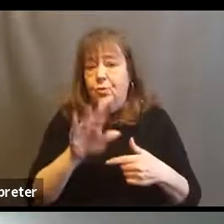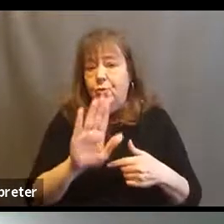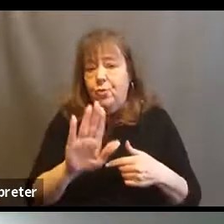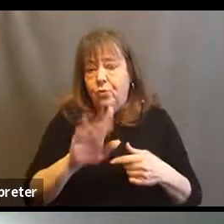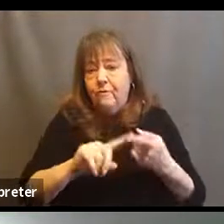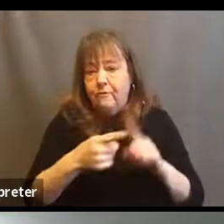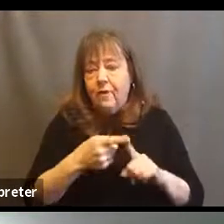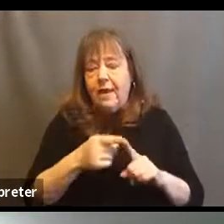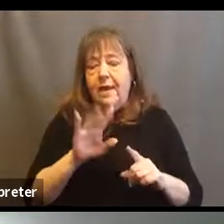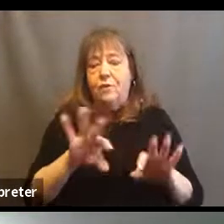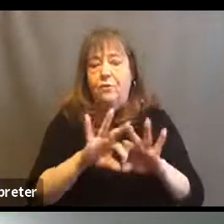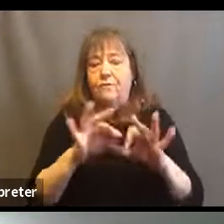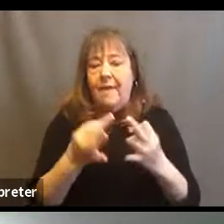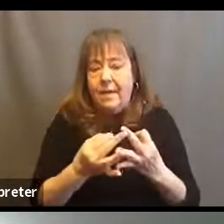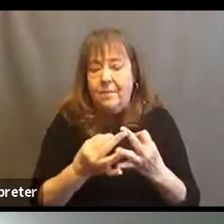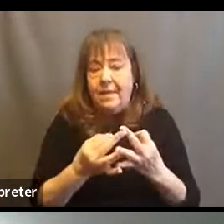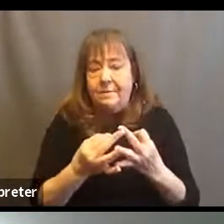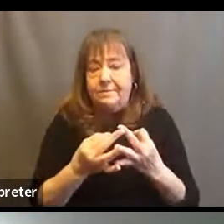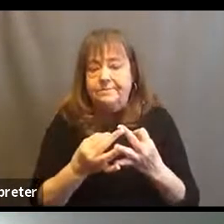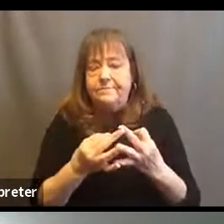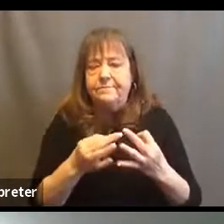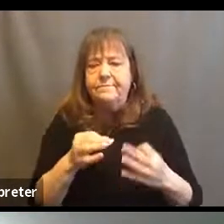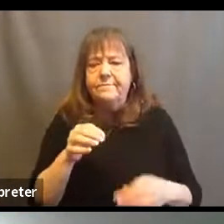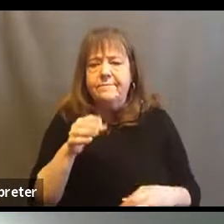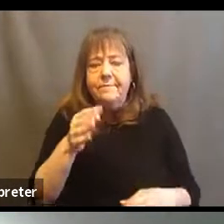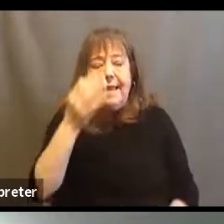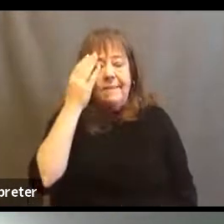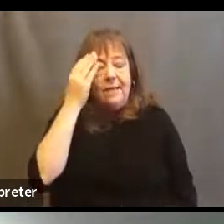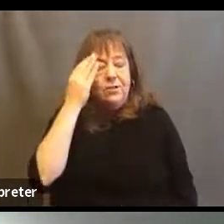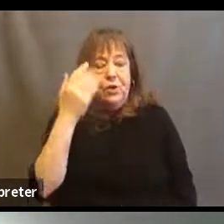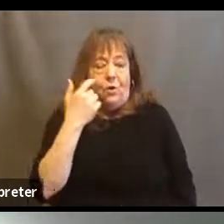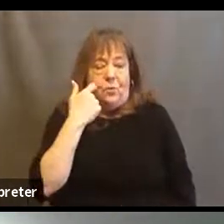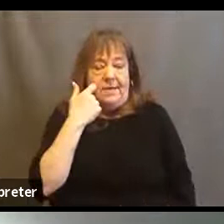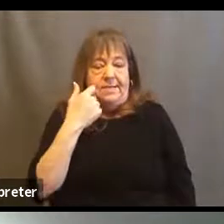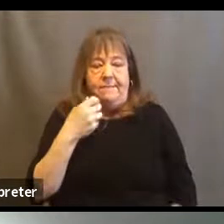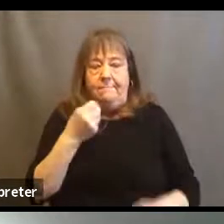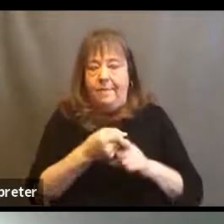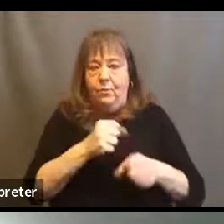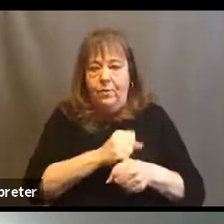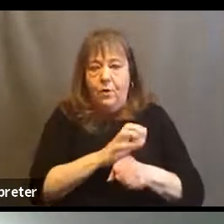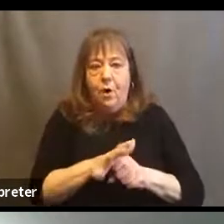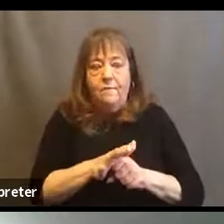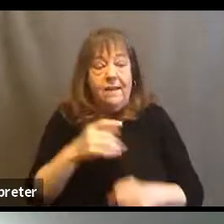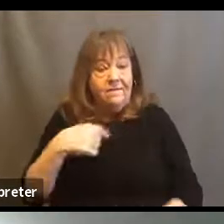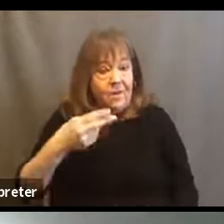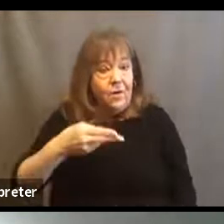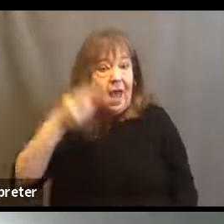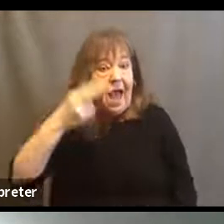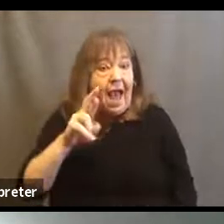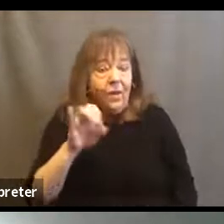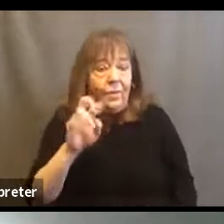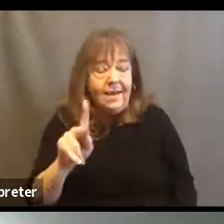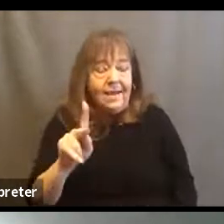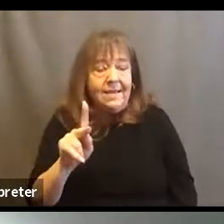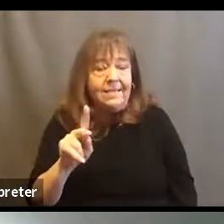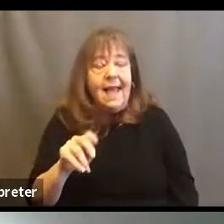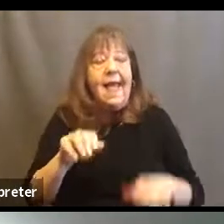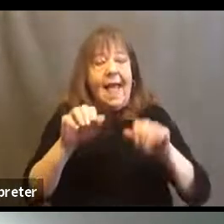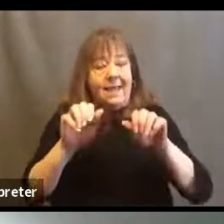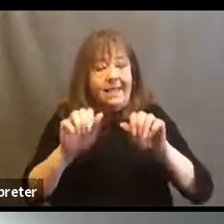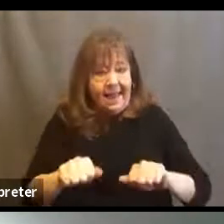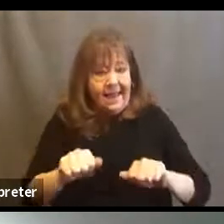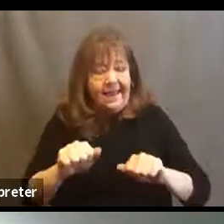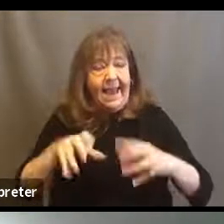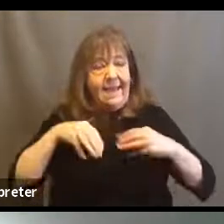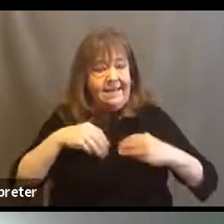family member or whomever it is that you know was recently diagnosed, if they have risk factors and qualify for monoclonal antibody